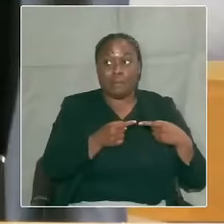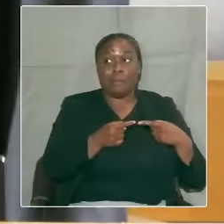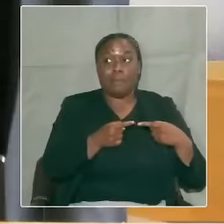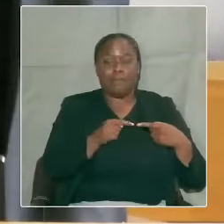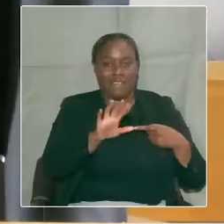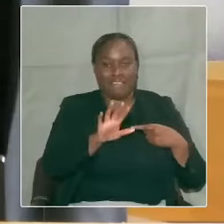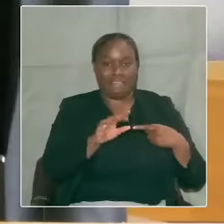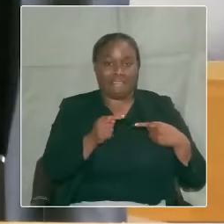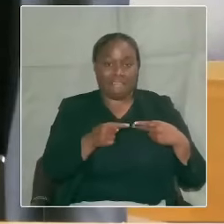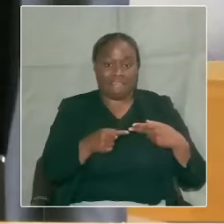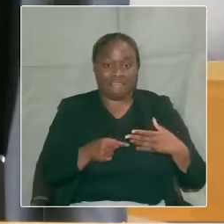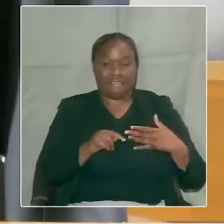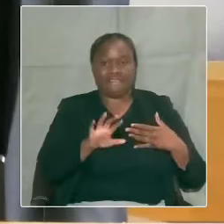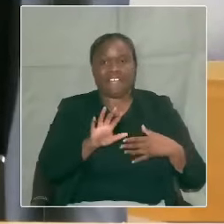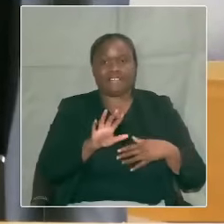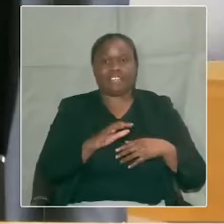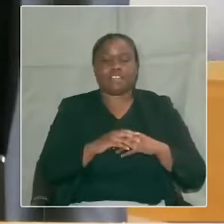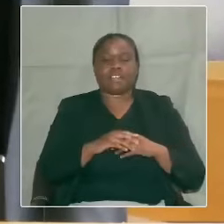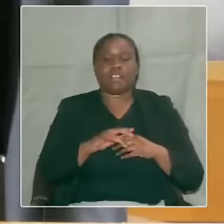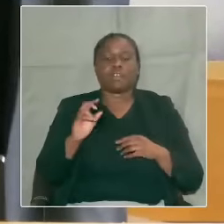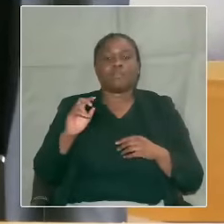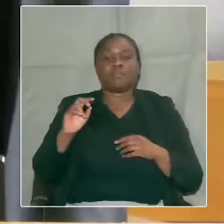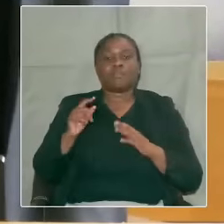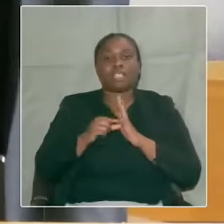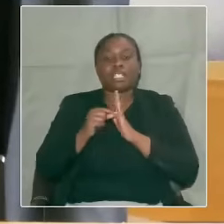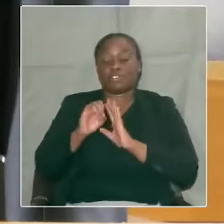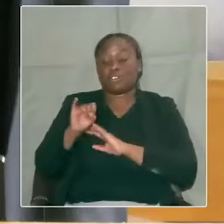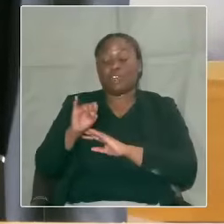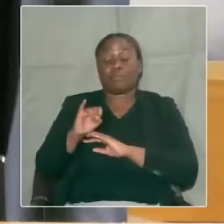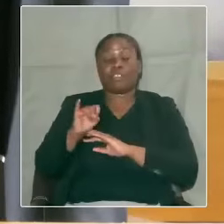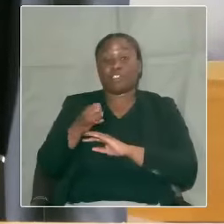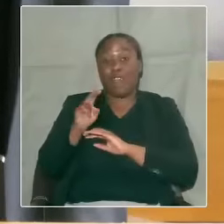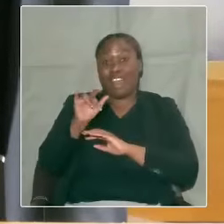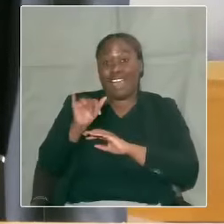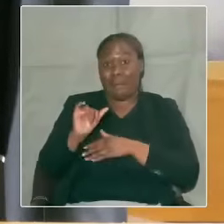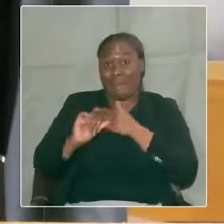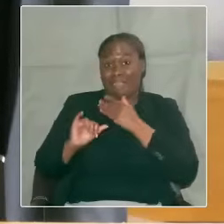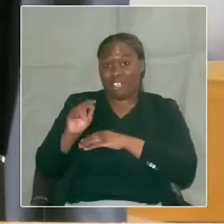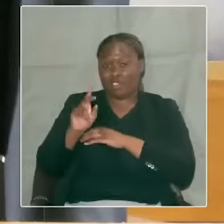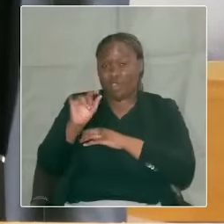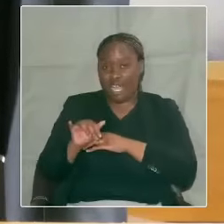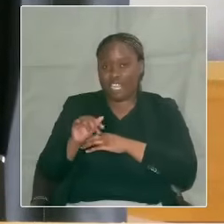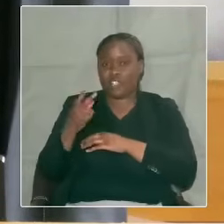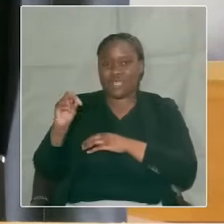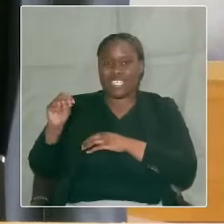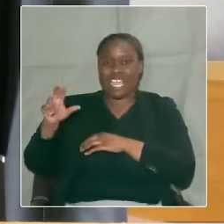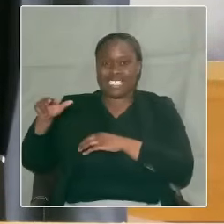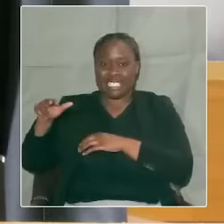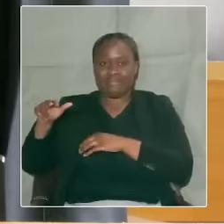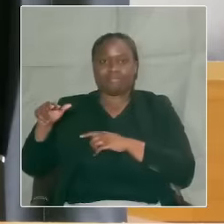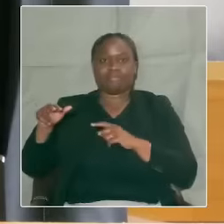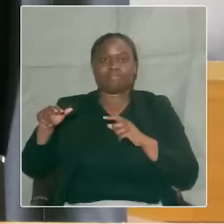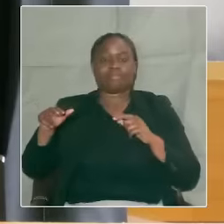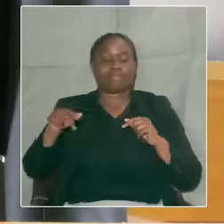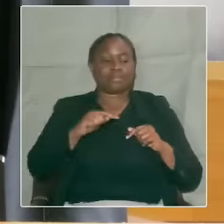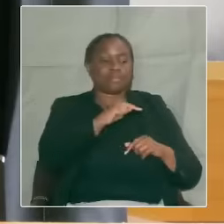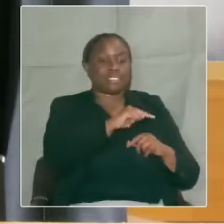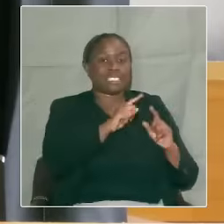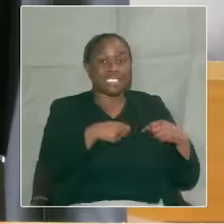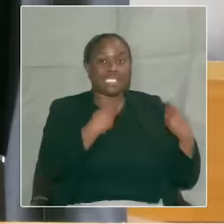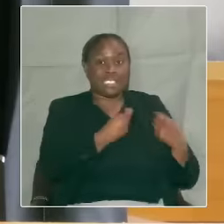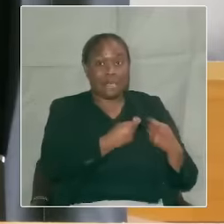July 2018, the team is allocated and accounts for